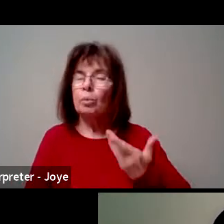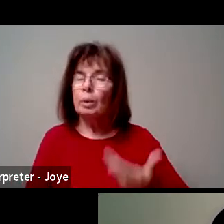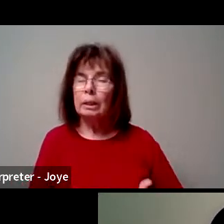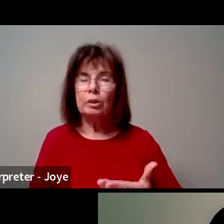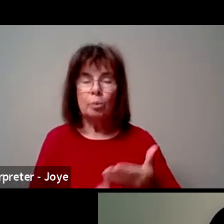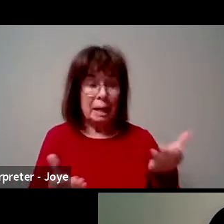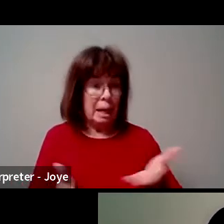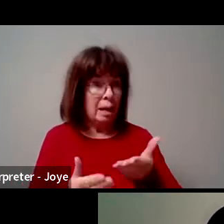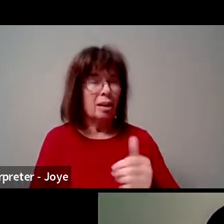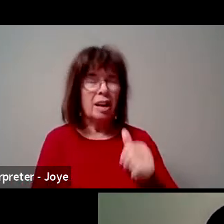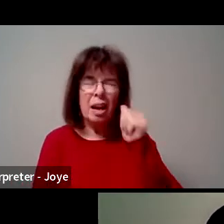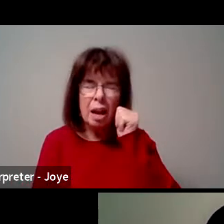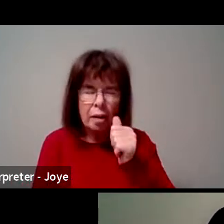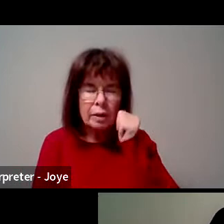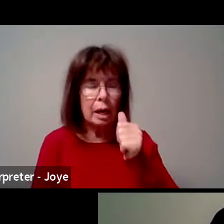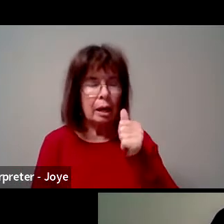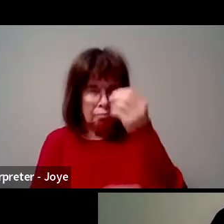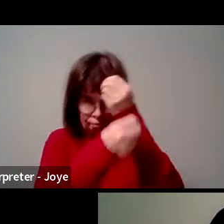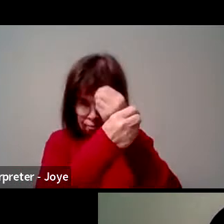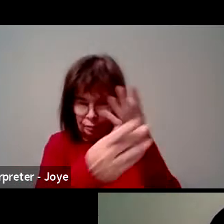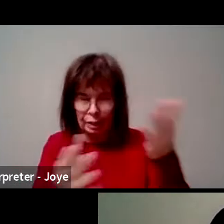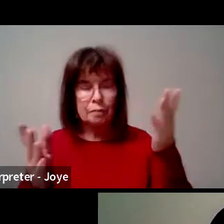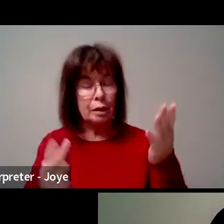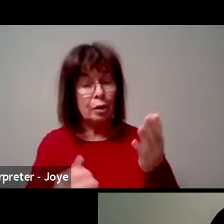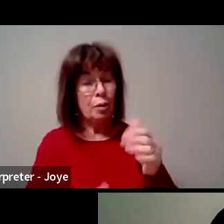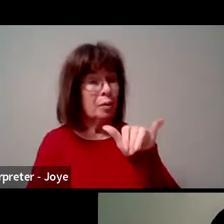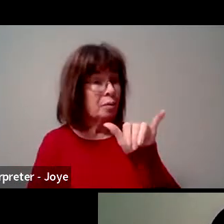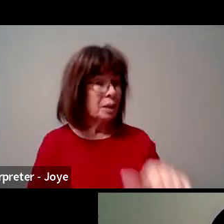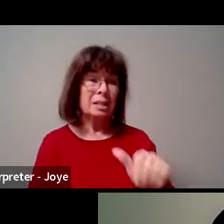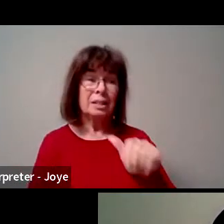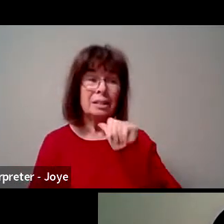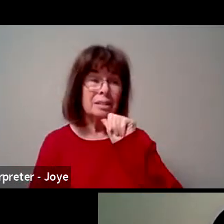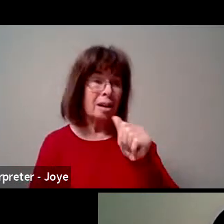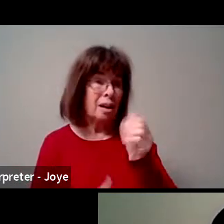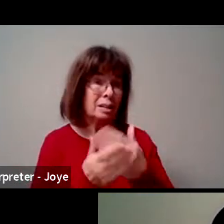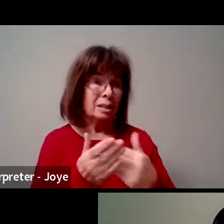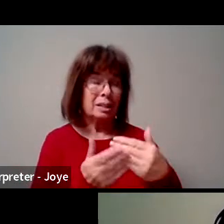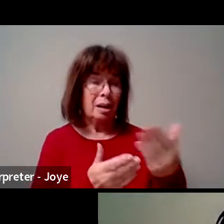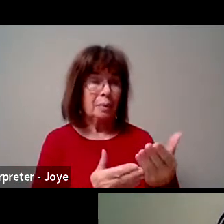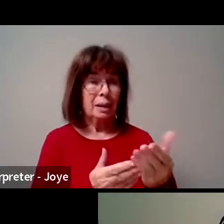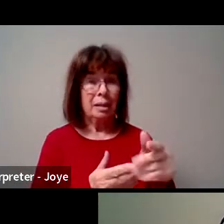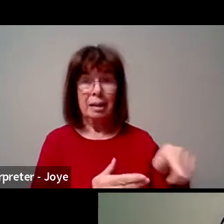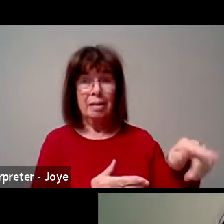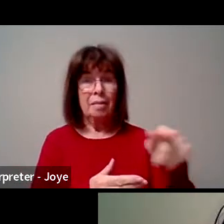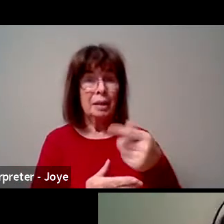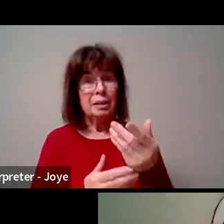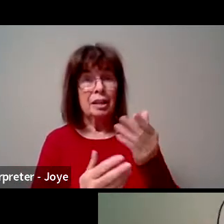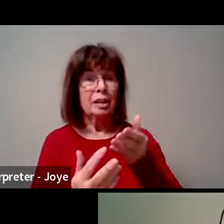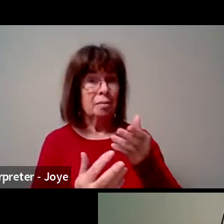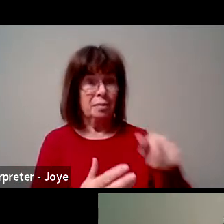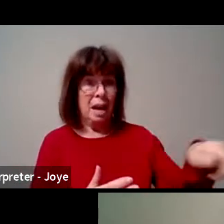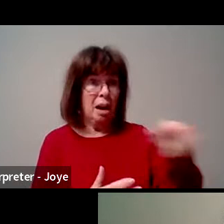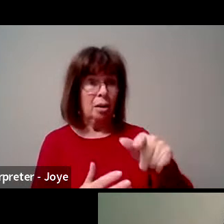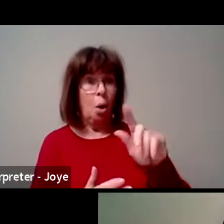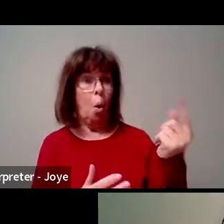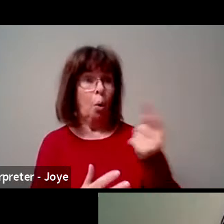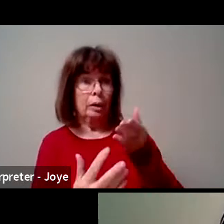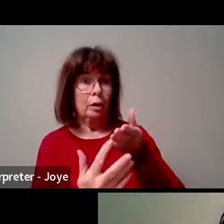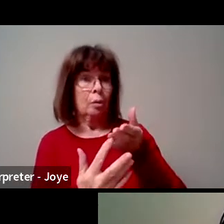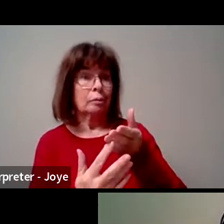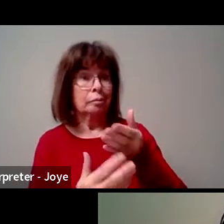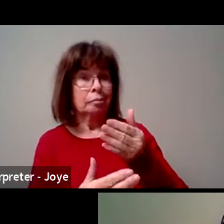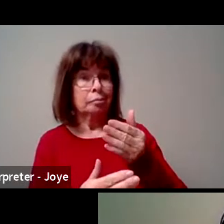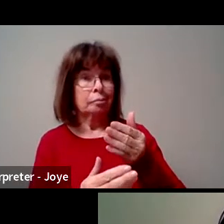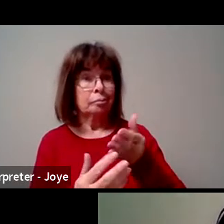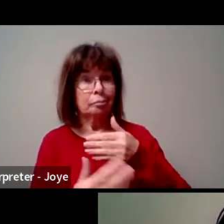day and let them know that, this is not something that they're just going through. We, as a